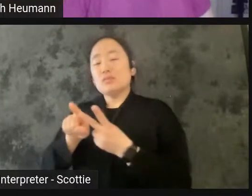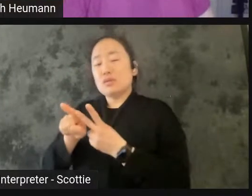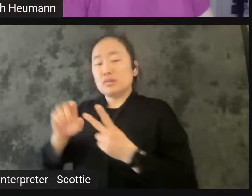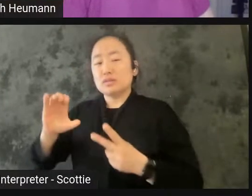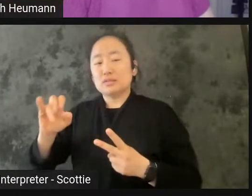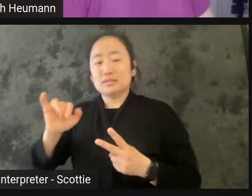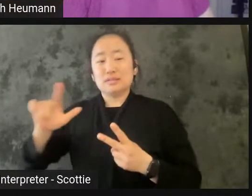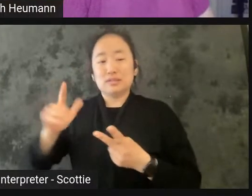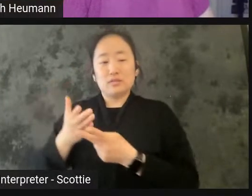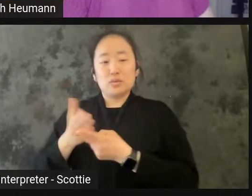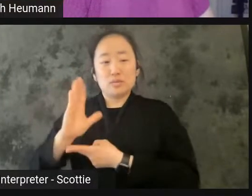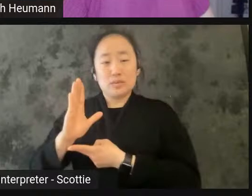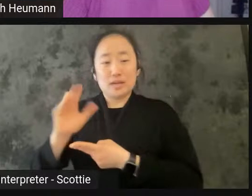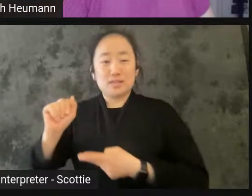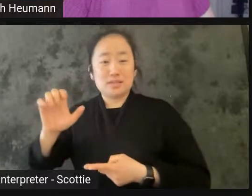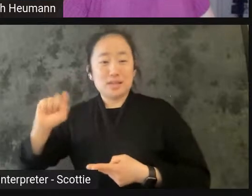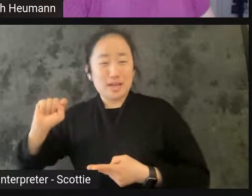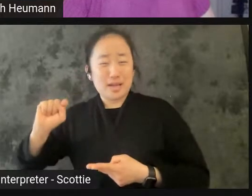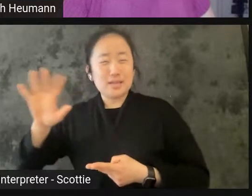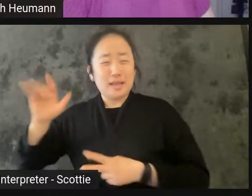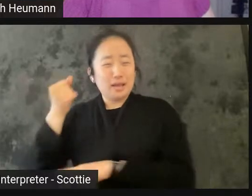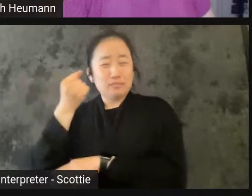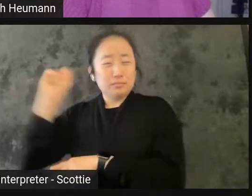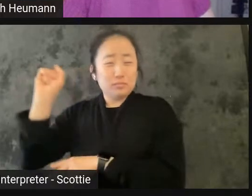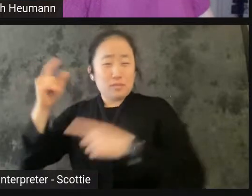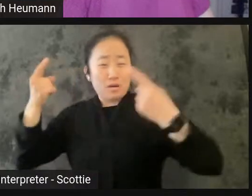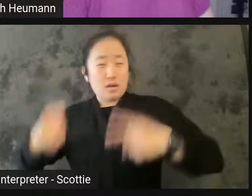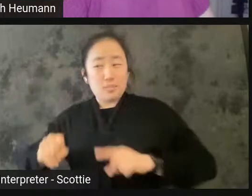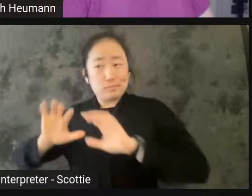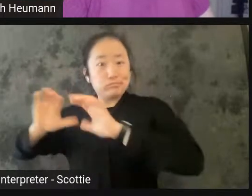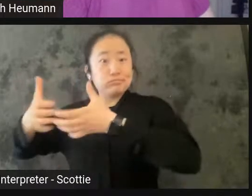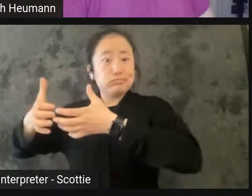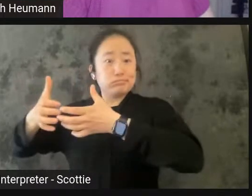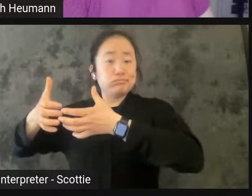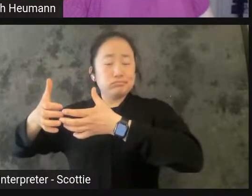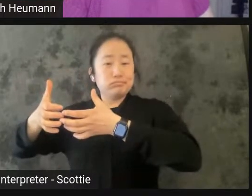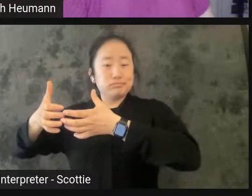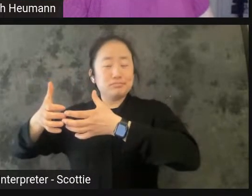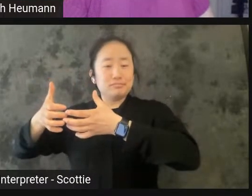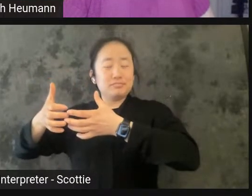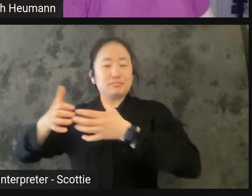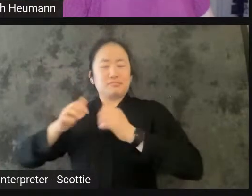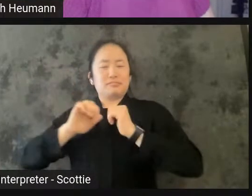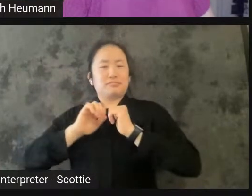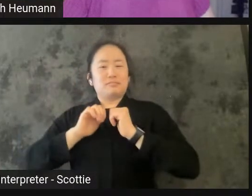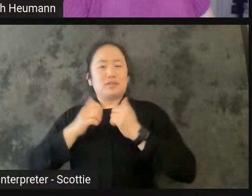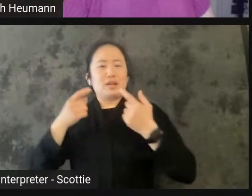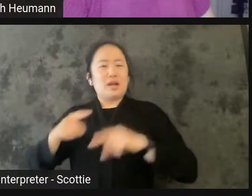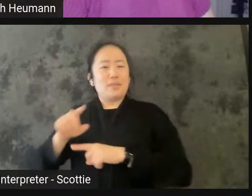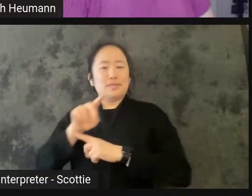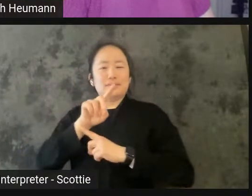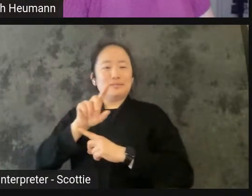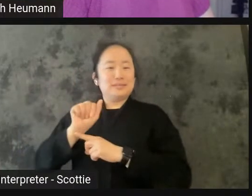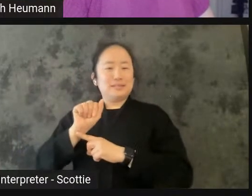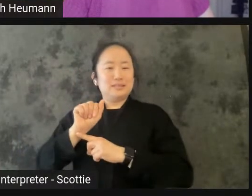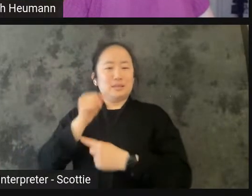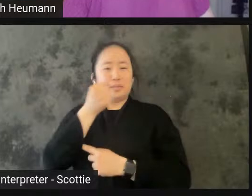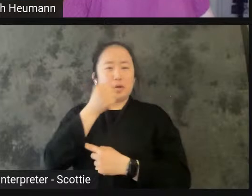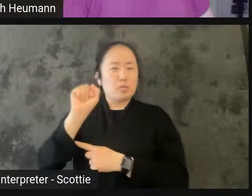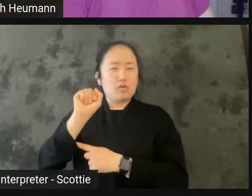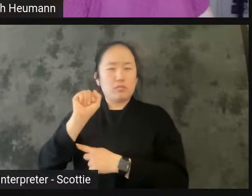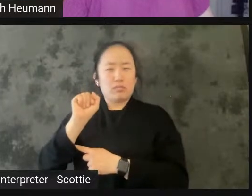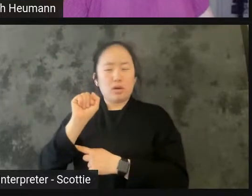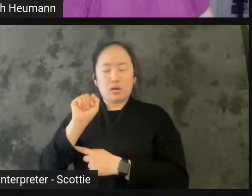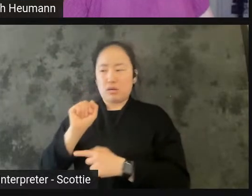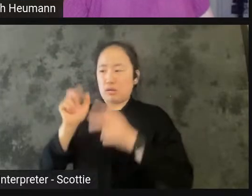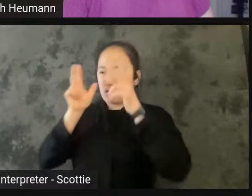Rights movement itself, and how the disability movement and other movements were learning from the